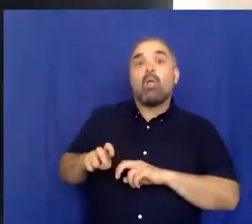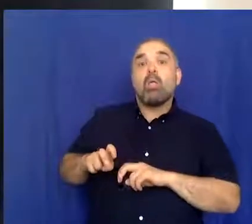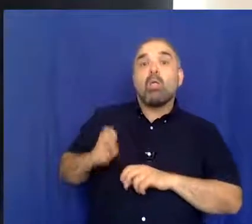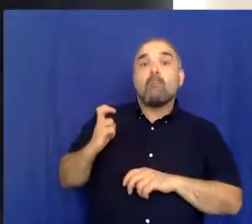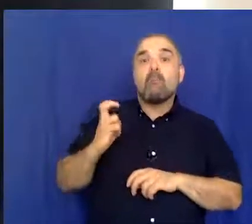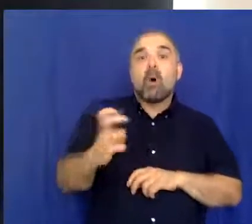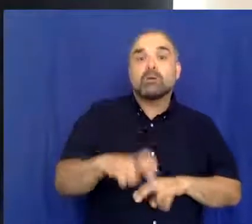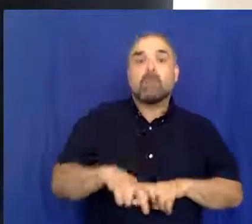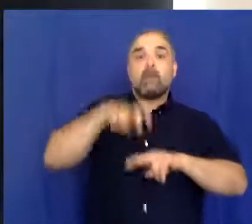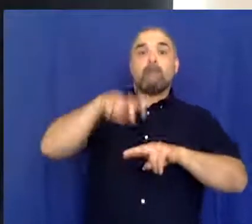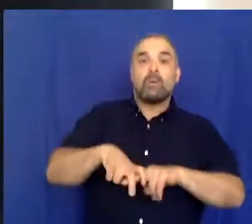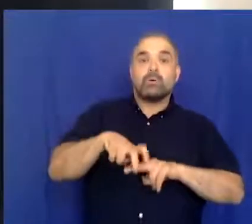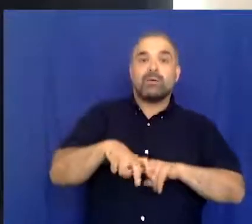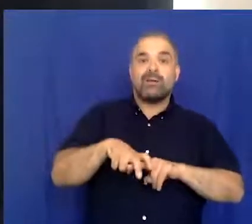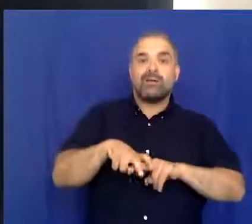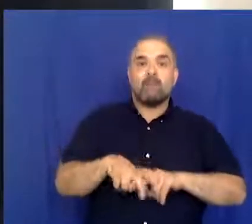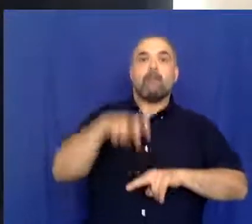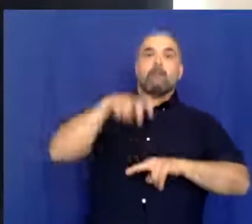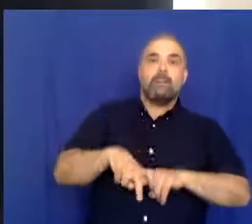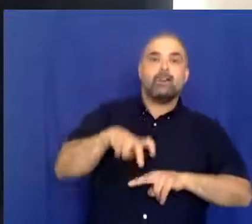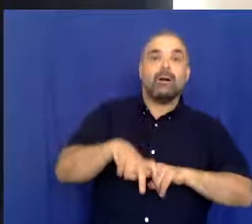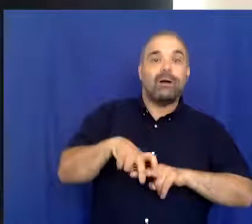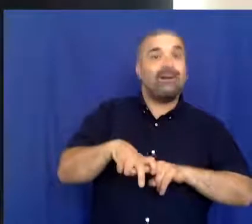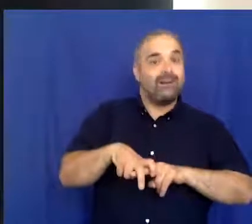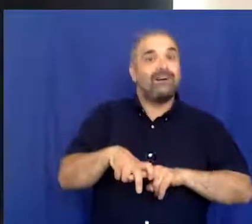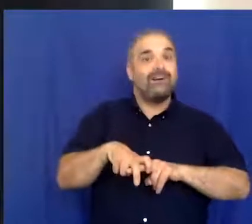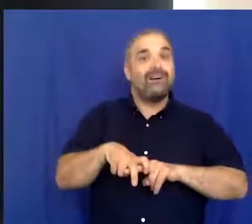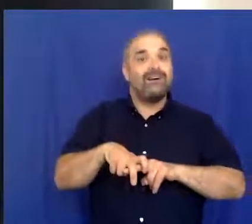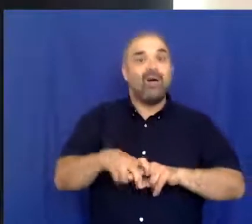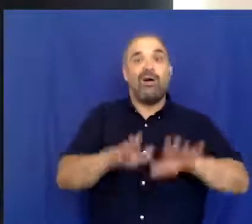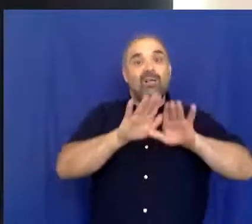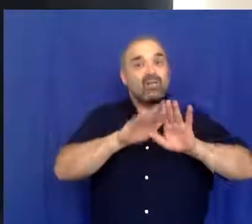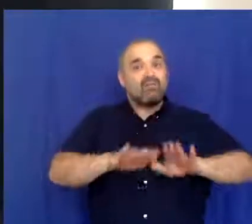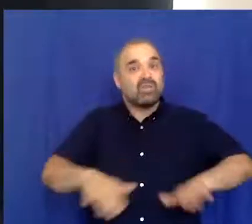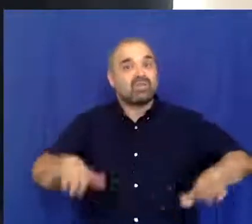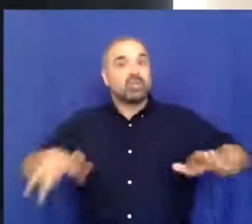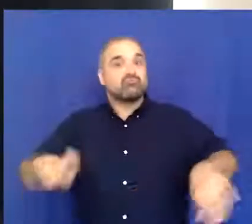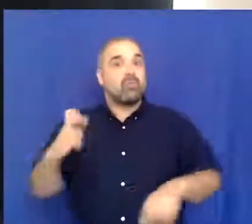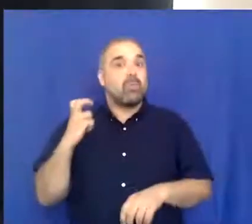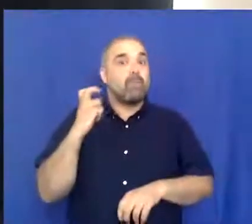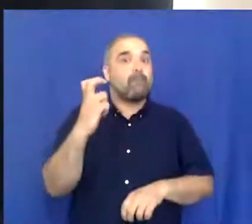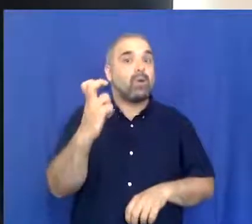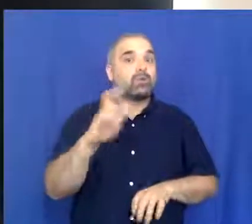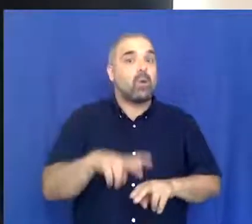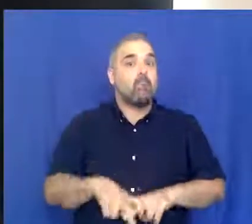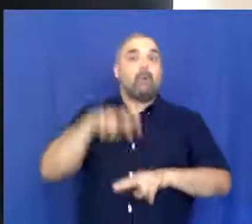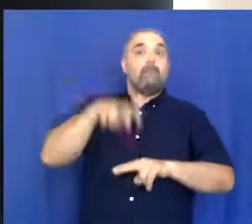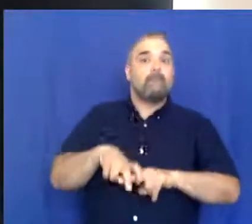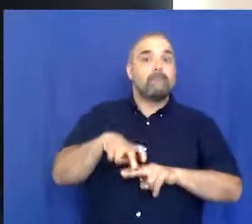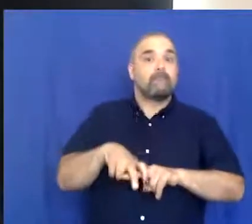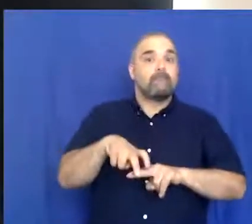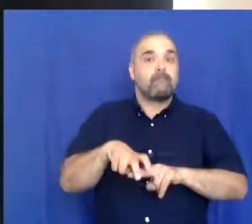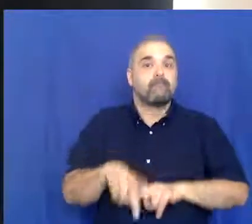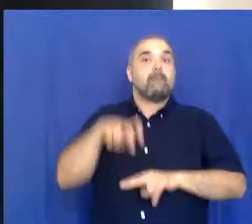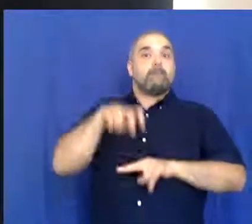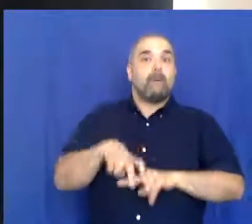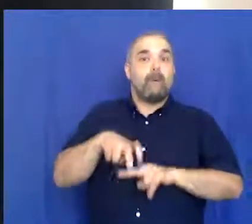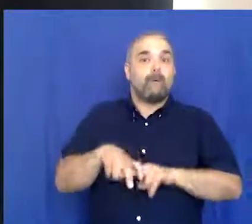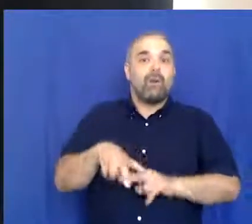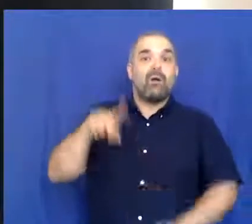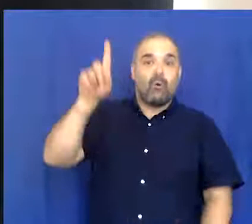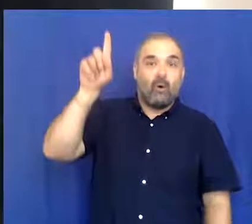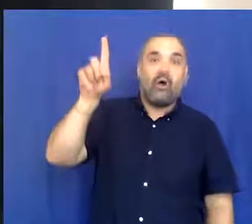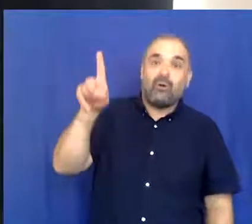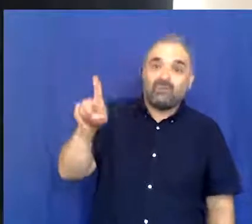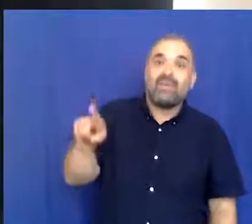on the bus go up and down, up and down, up and down. The children on the bus go